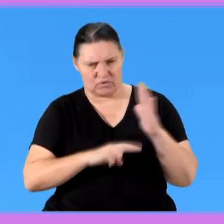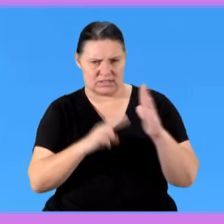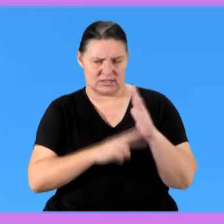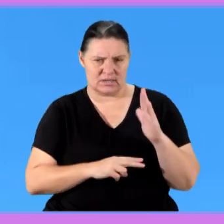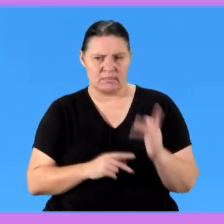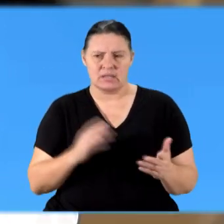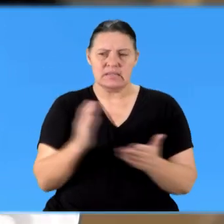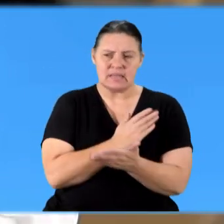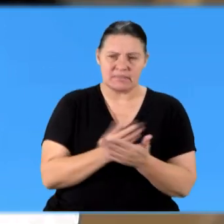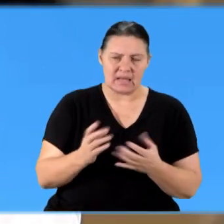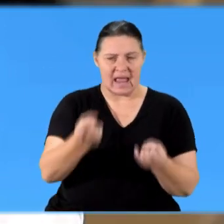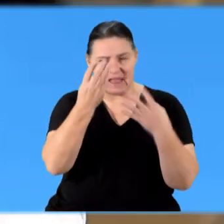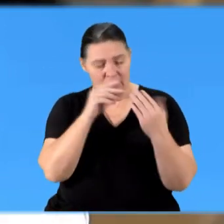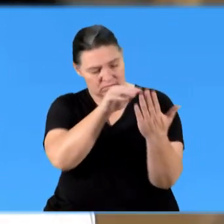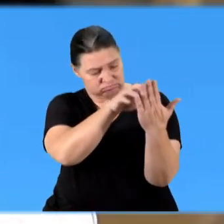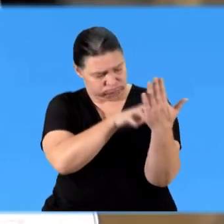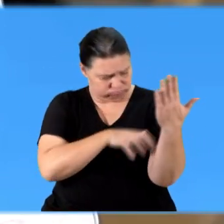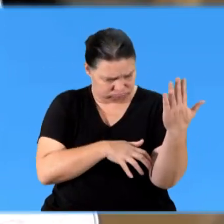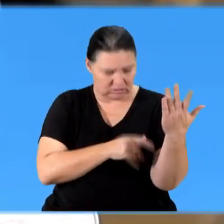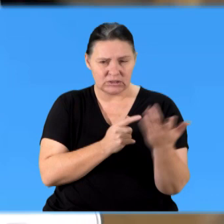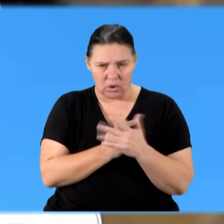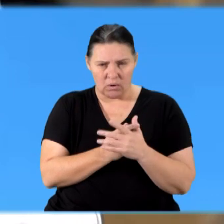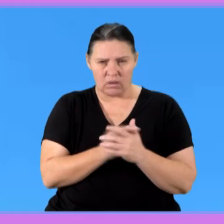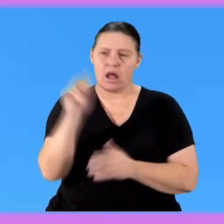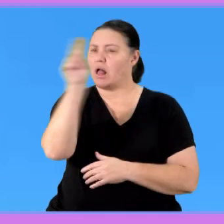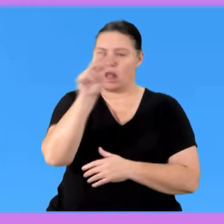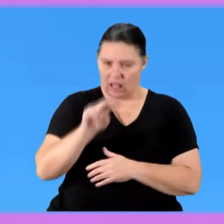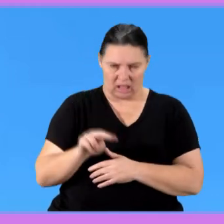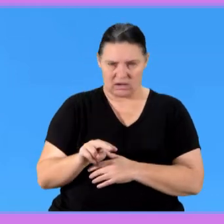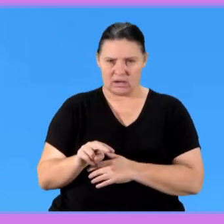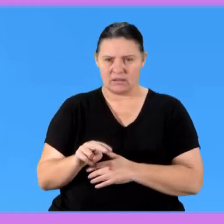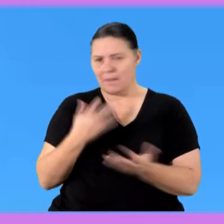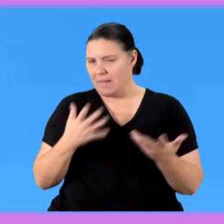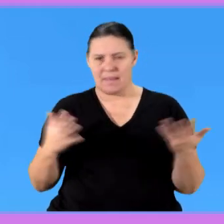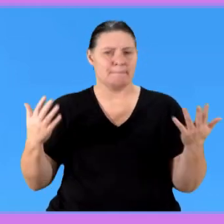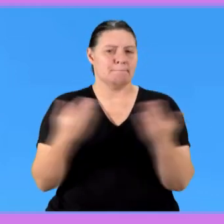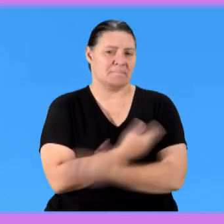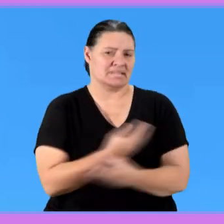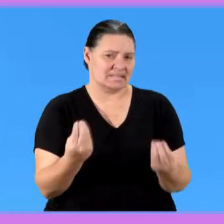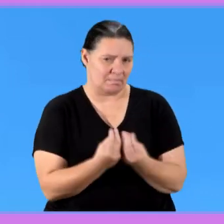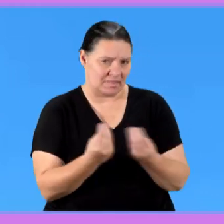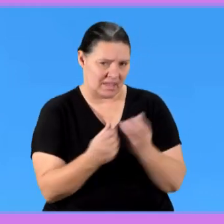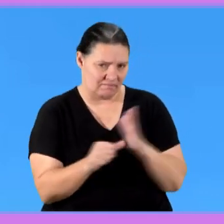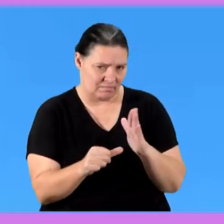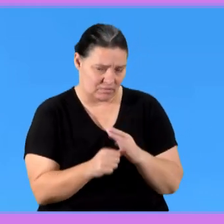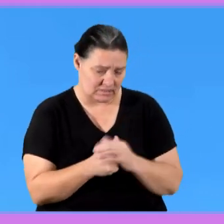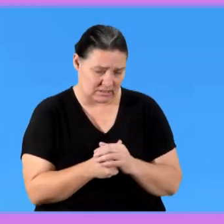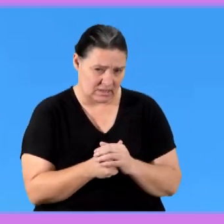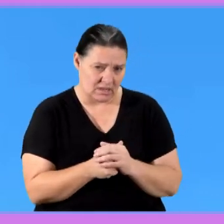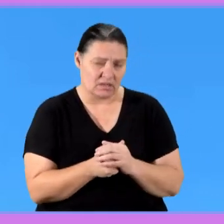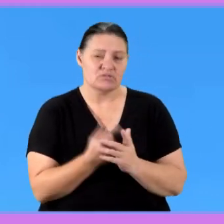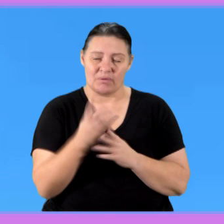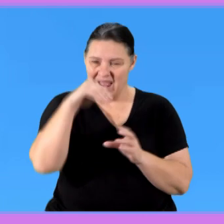you've seen, sometimes we give a lot of information. By simply glossing over the questions, you might be overlooking critical